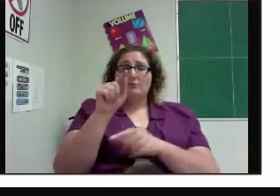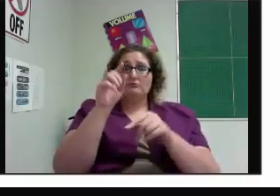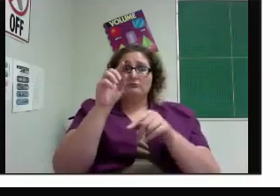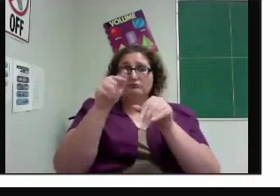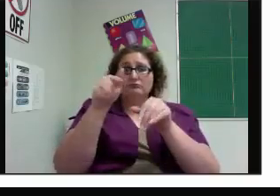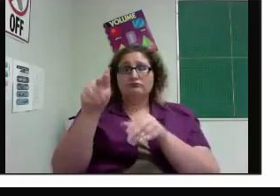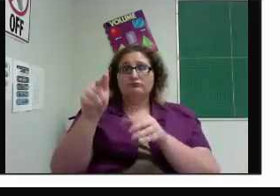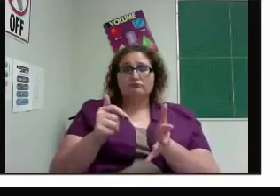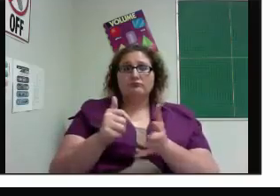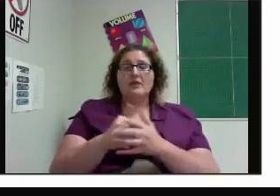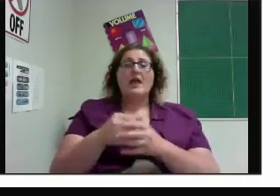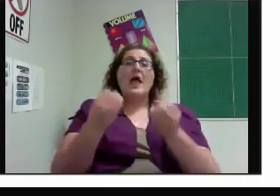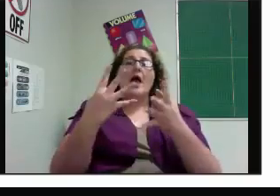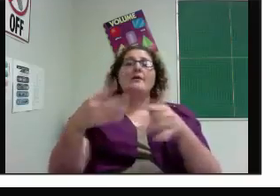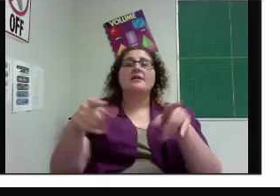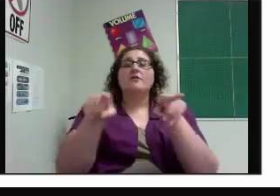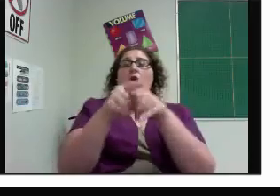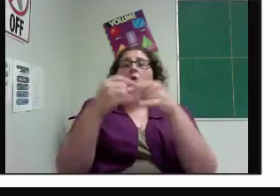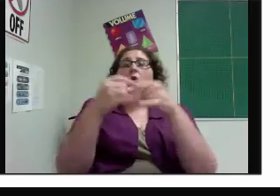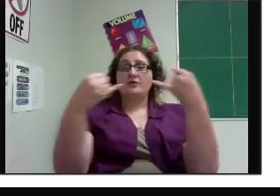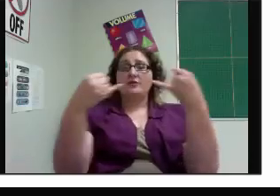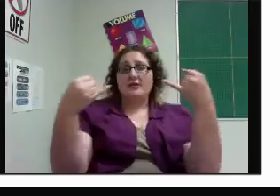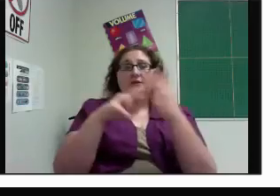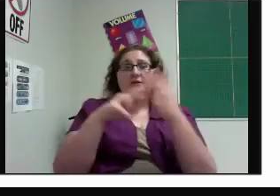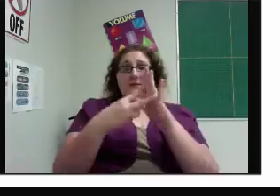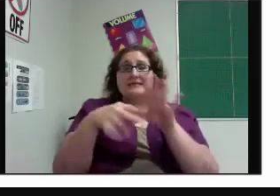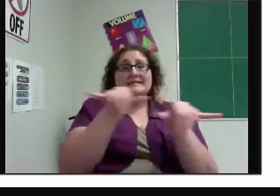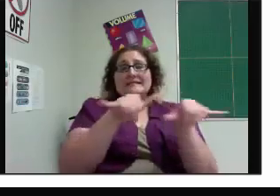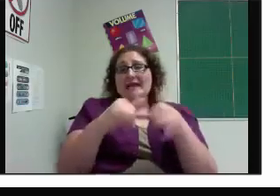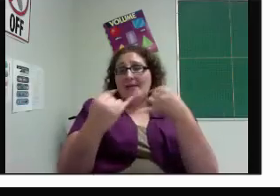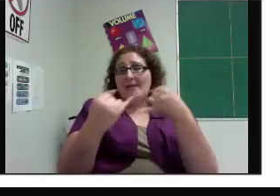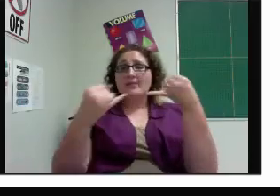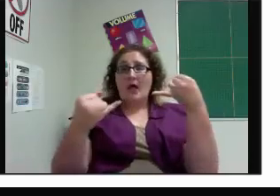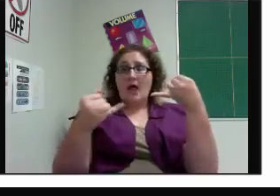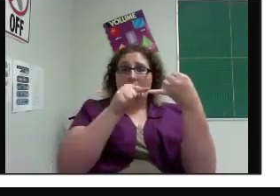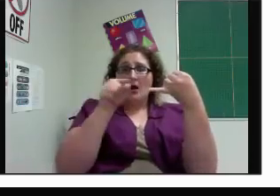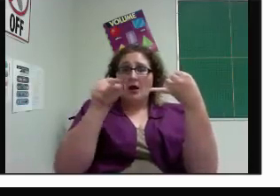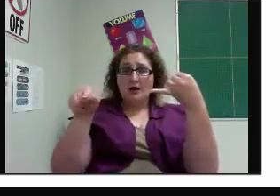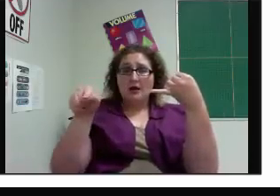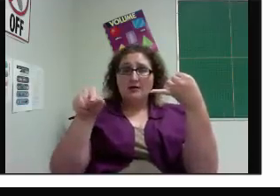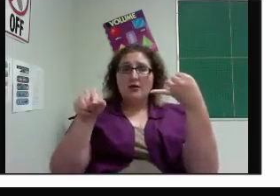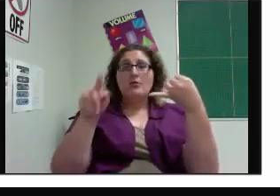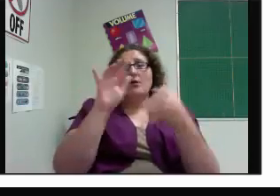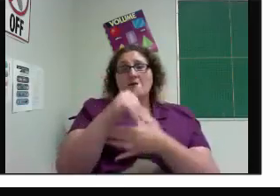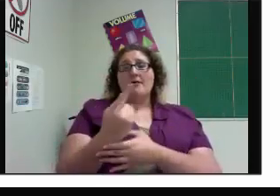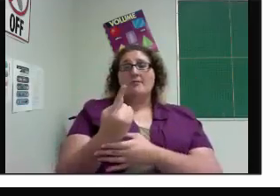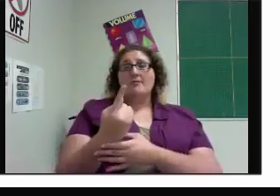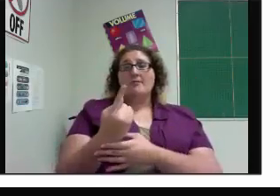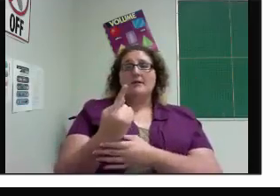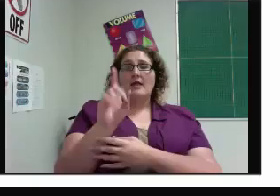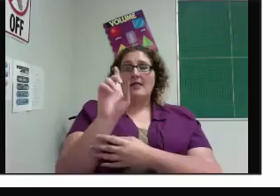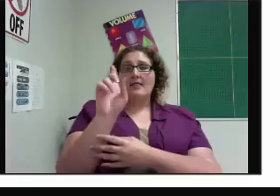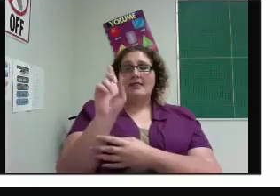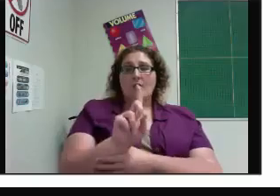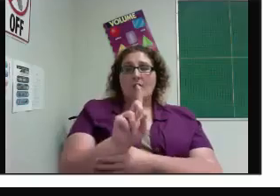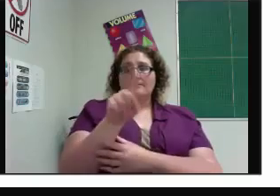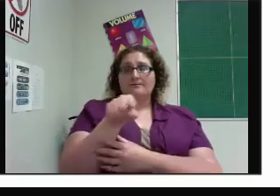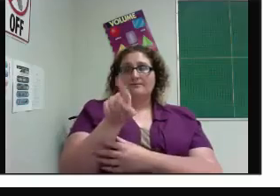are collinear? That means they fall on the same line. Well, that would be this one right here, so that means